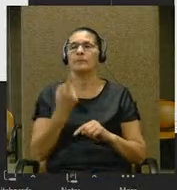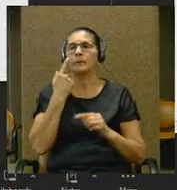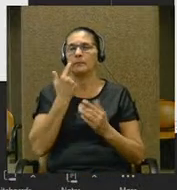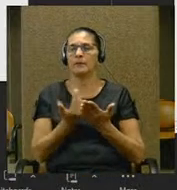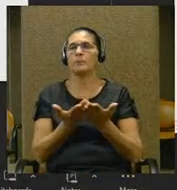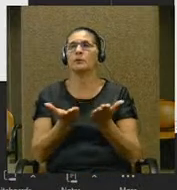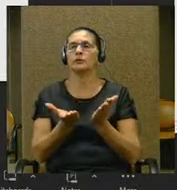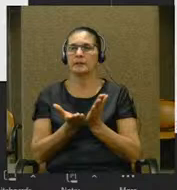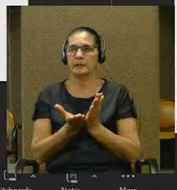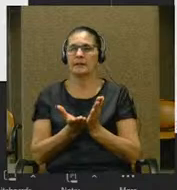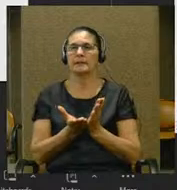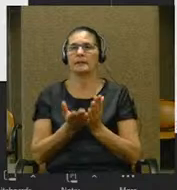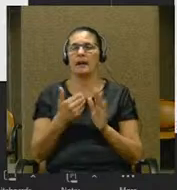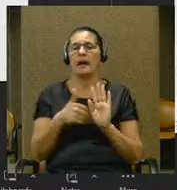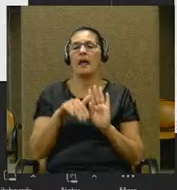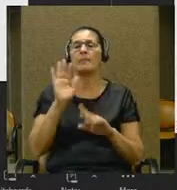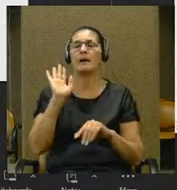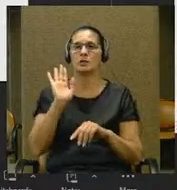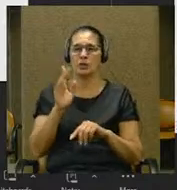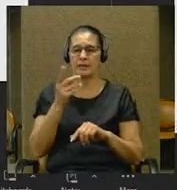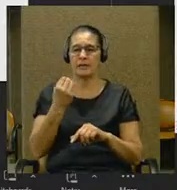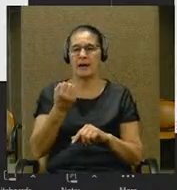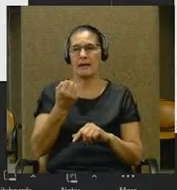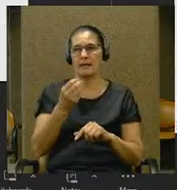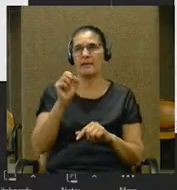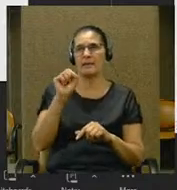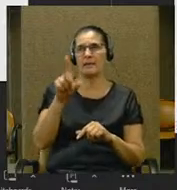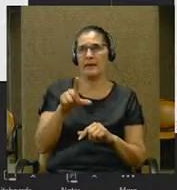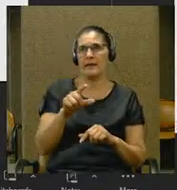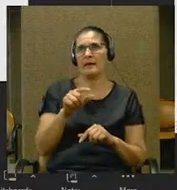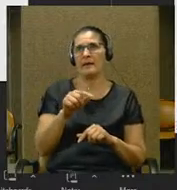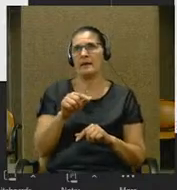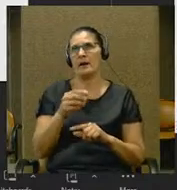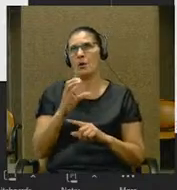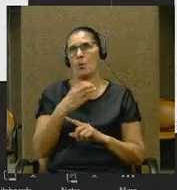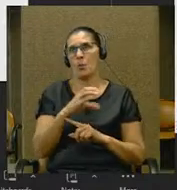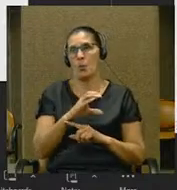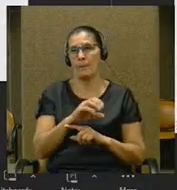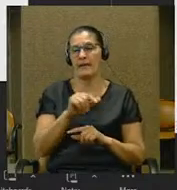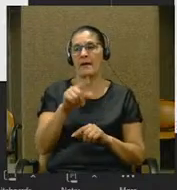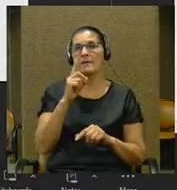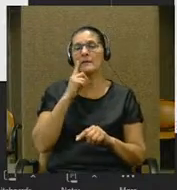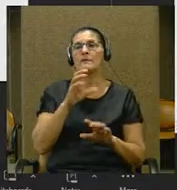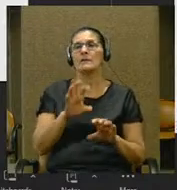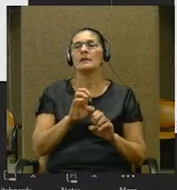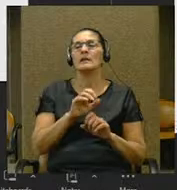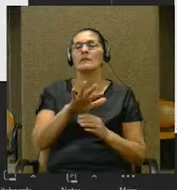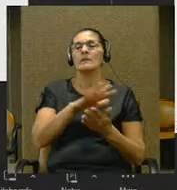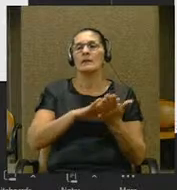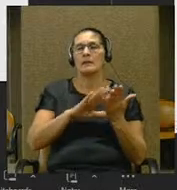population of British Columbia lives in this lower mainland area. On